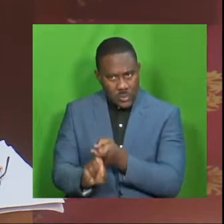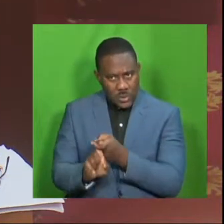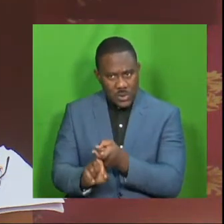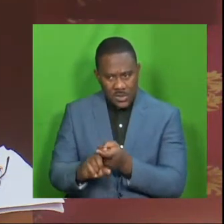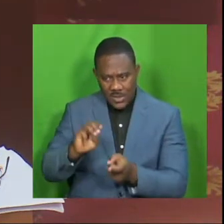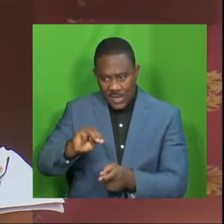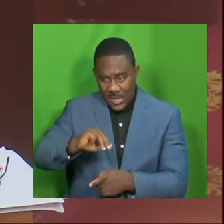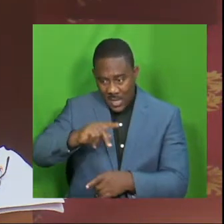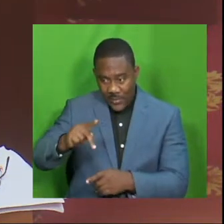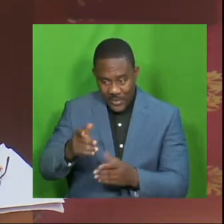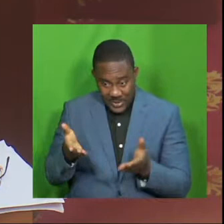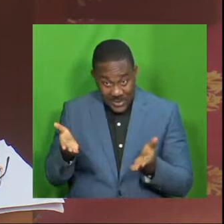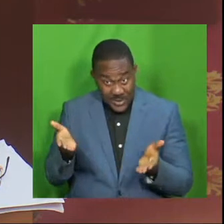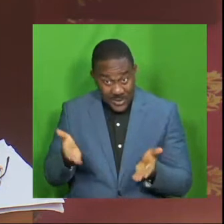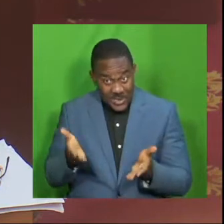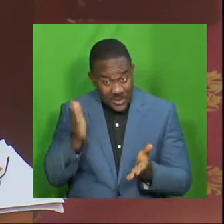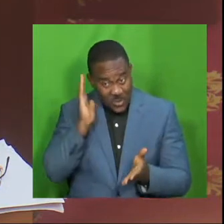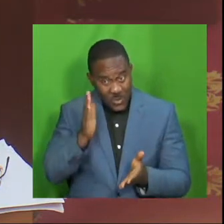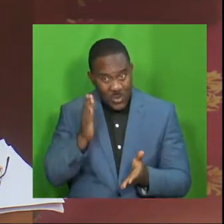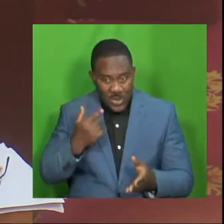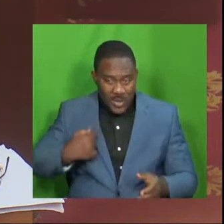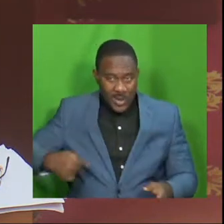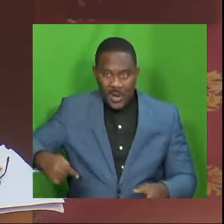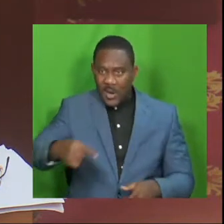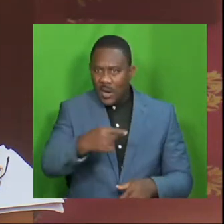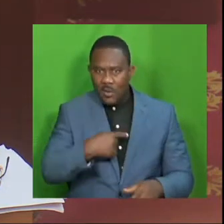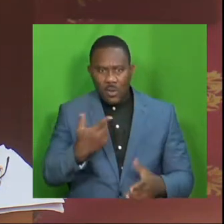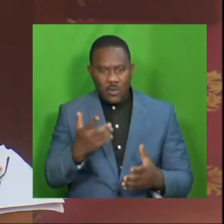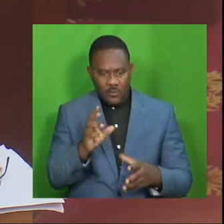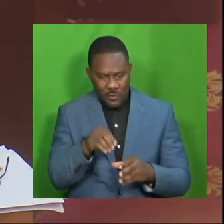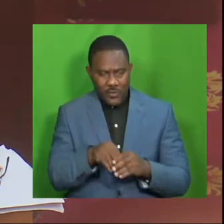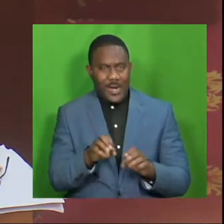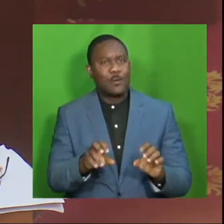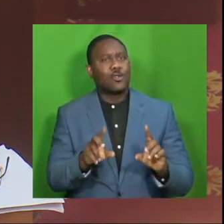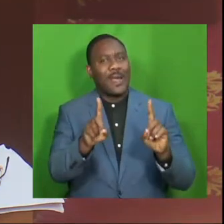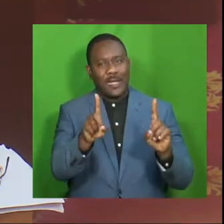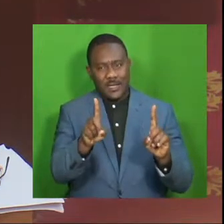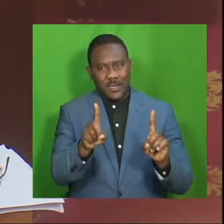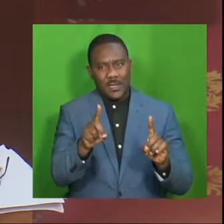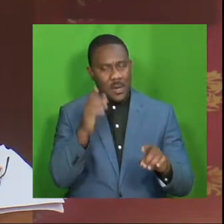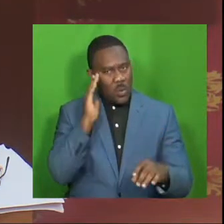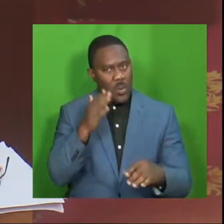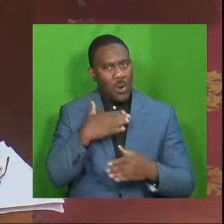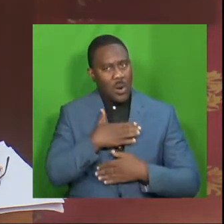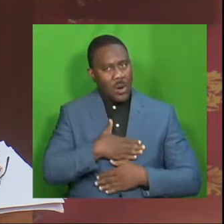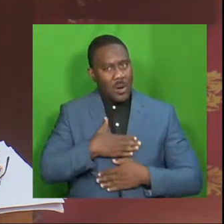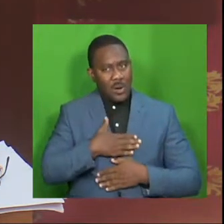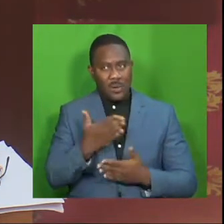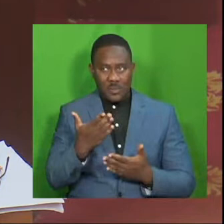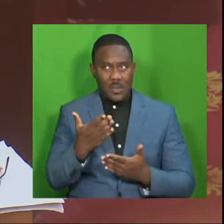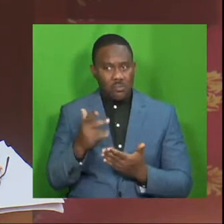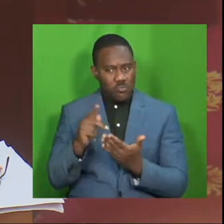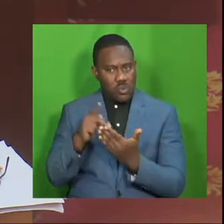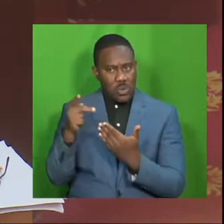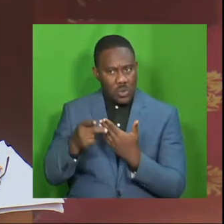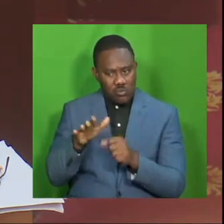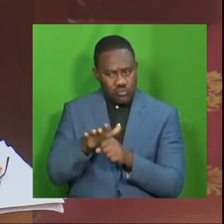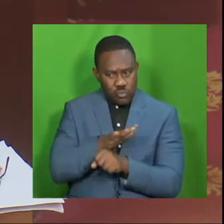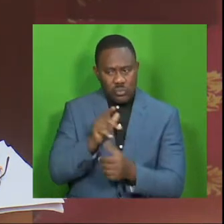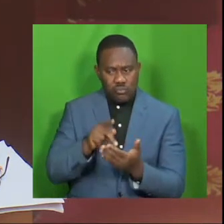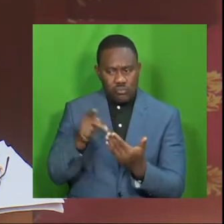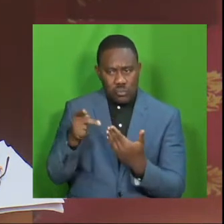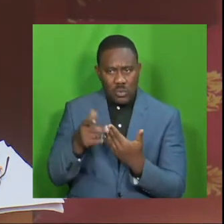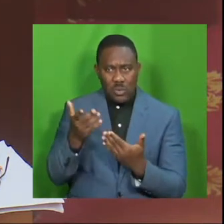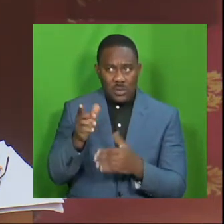of parliament, we all have to do this sensitization. So I'll be very glad if you come out with a program, comprehensive one